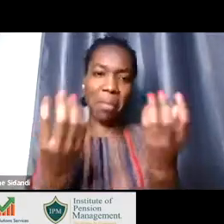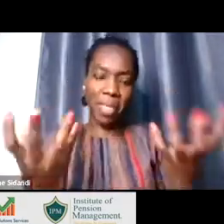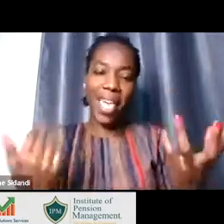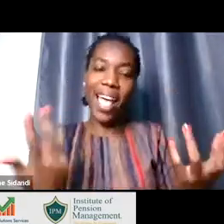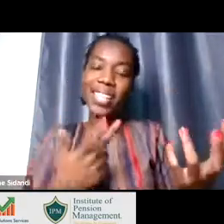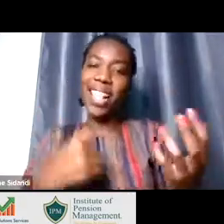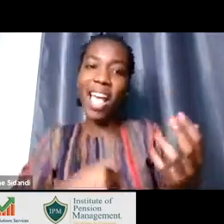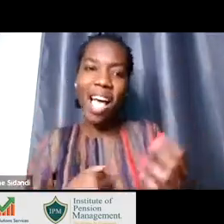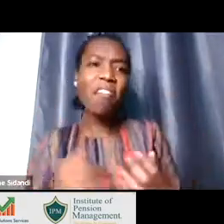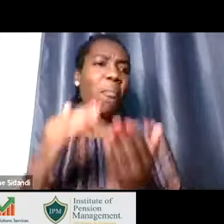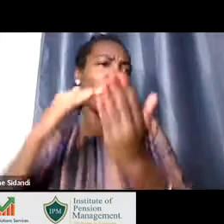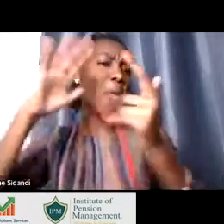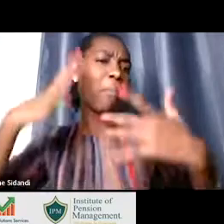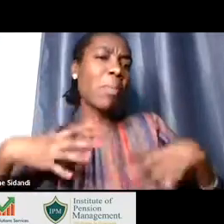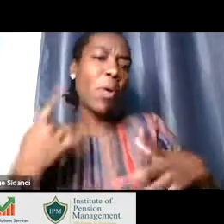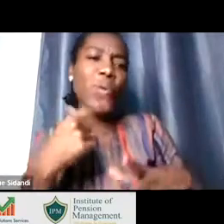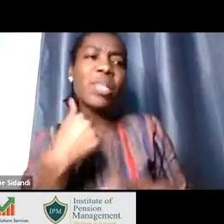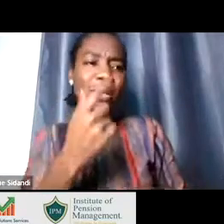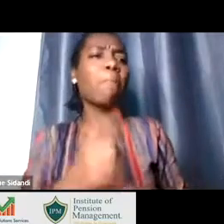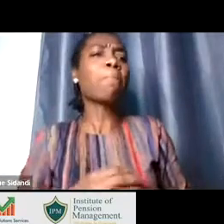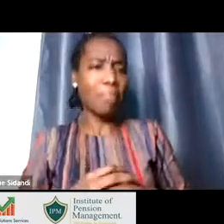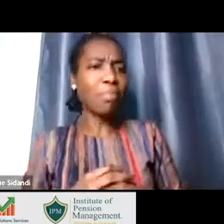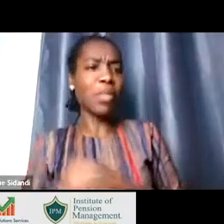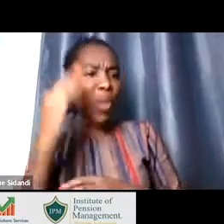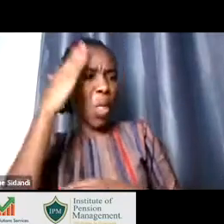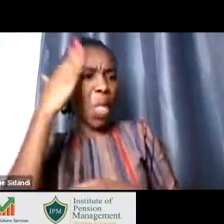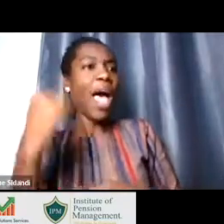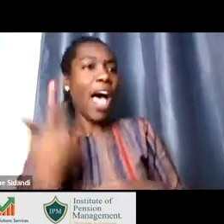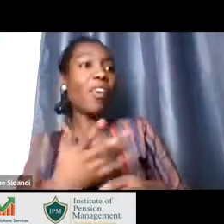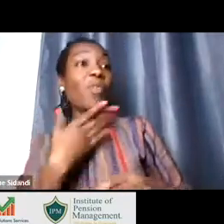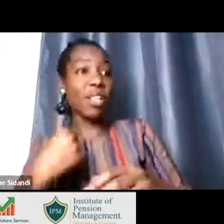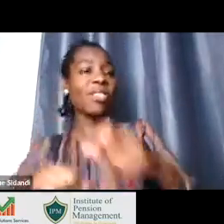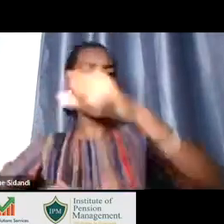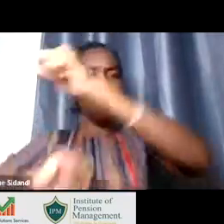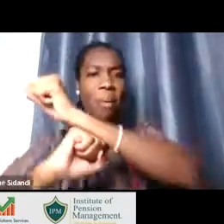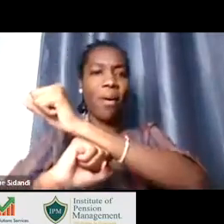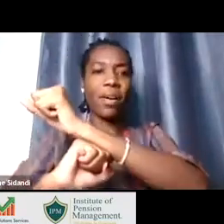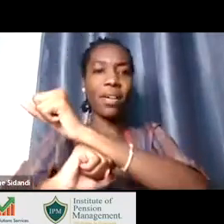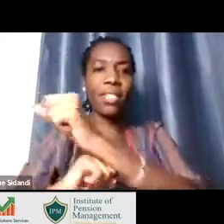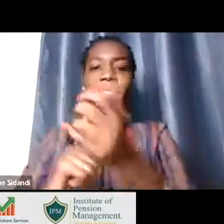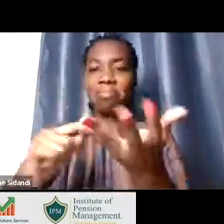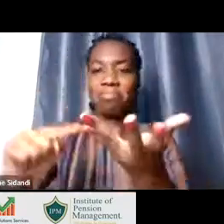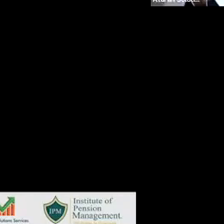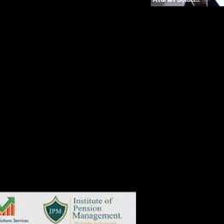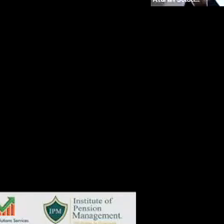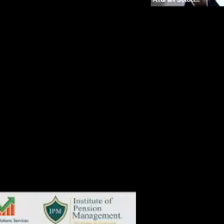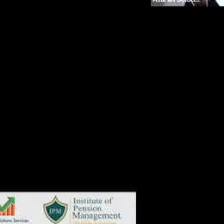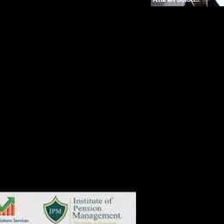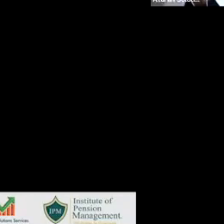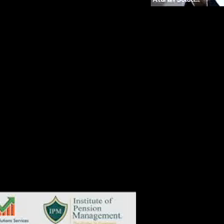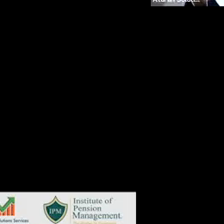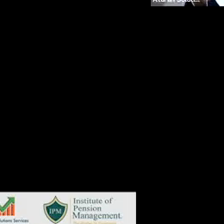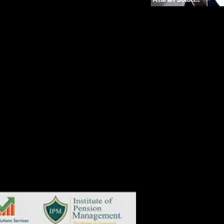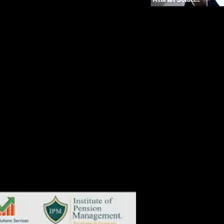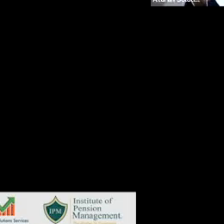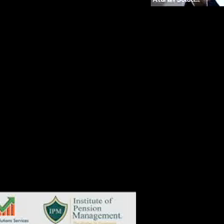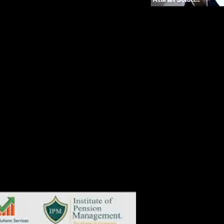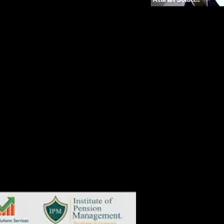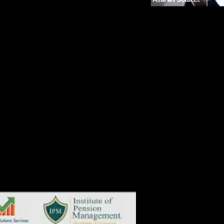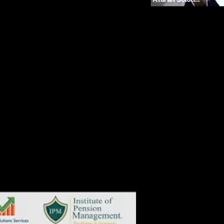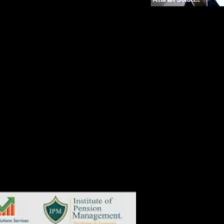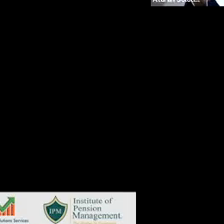have people who have said, you know what, we can support you in this endeavor, because we seek to support